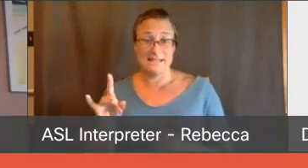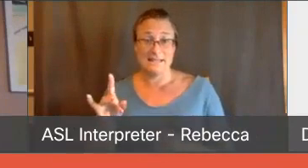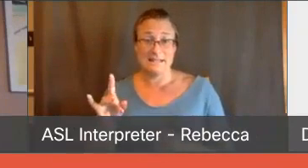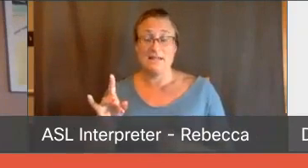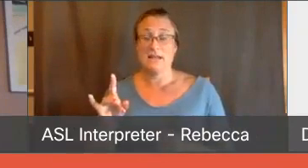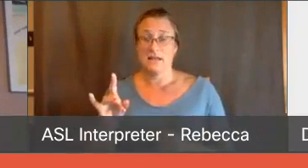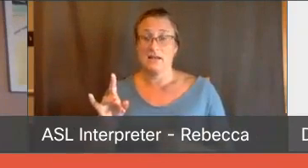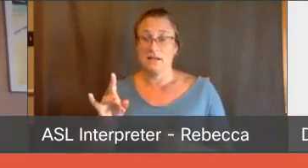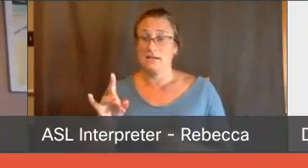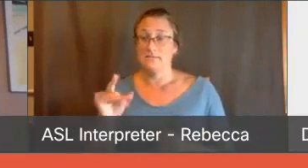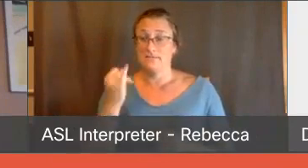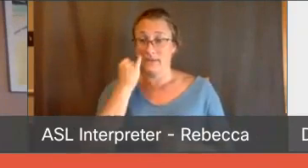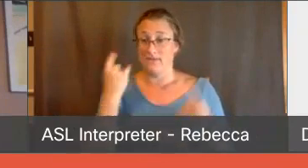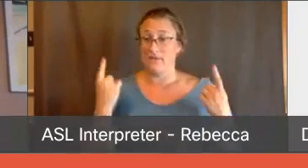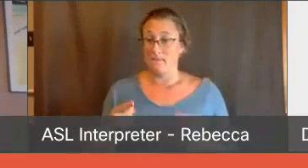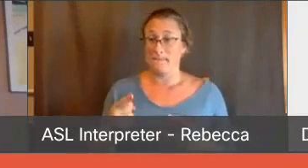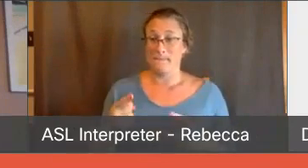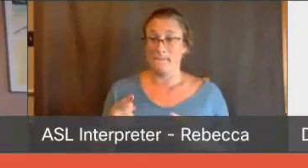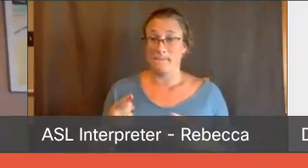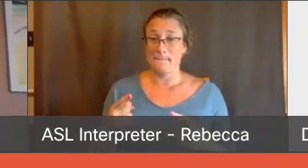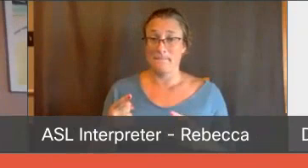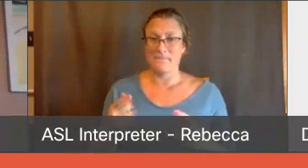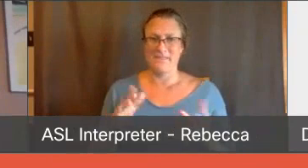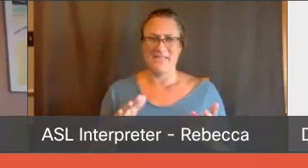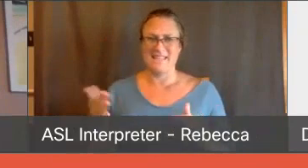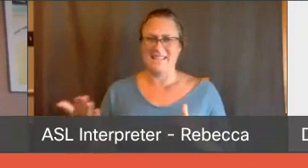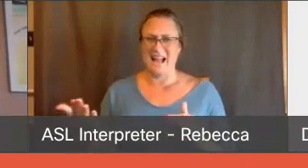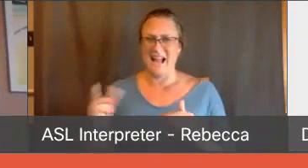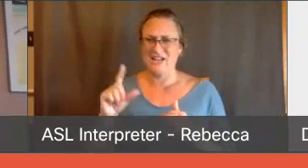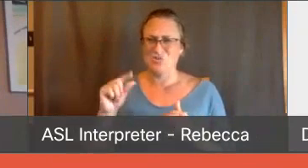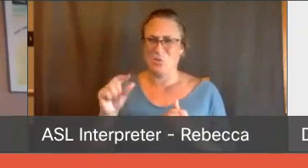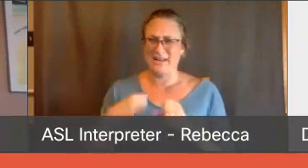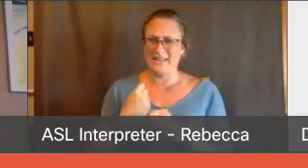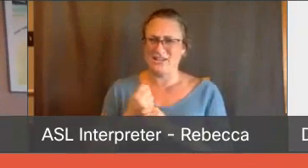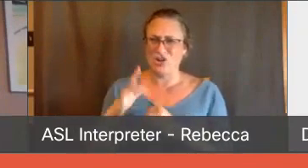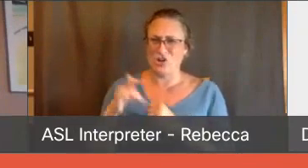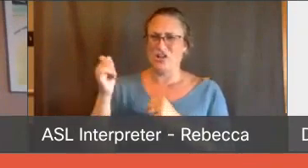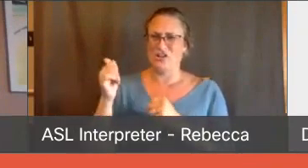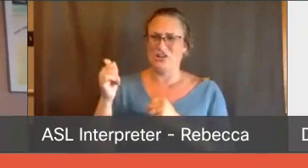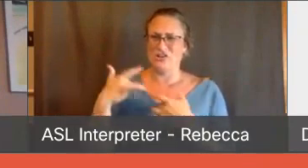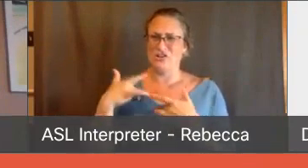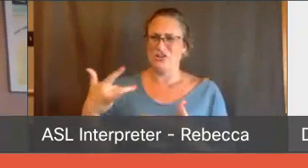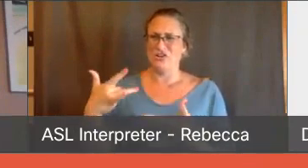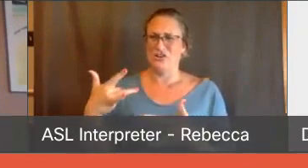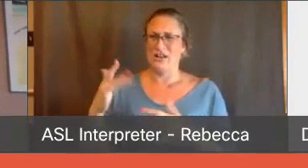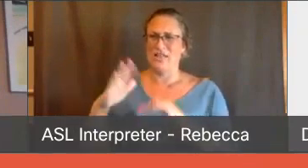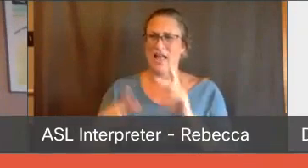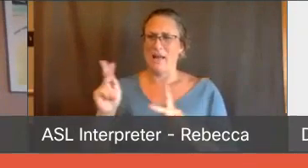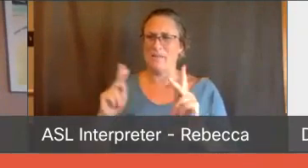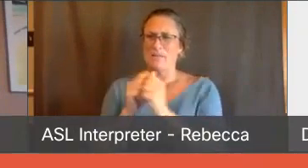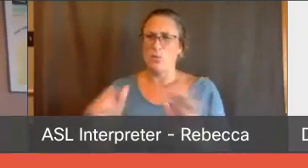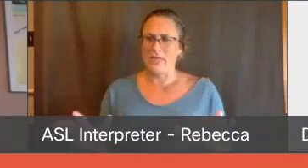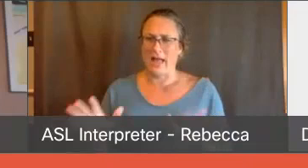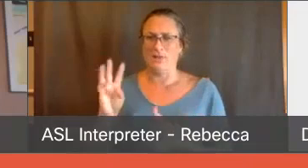more traumatic experiences died nearly 20 years earlier on average than those without traumatic